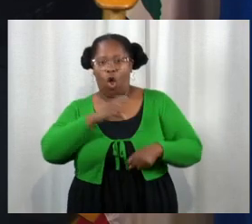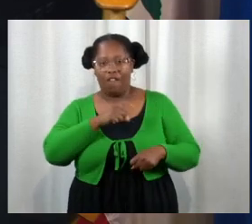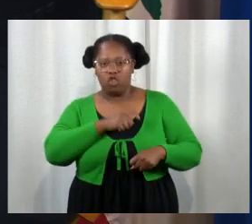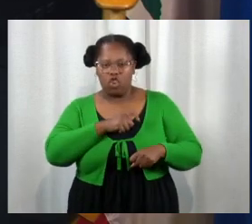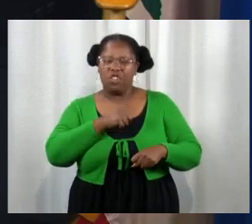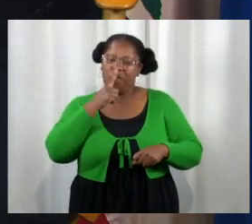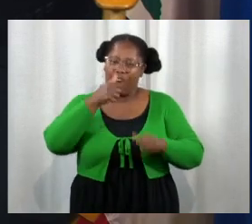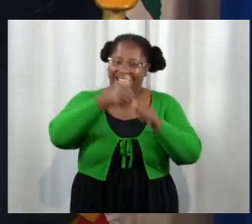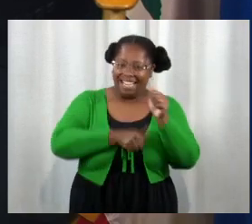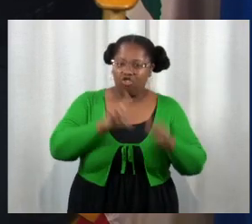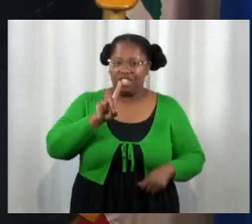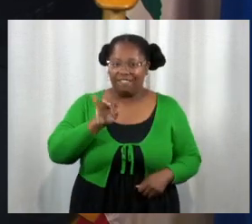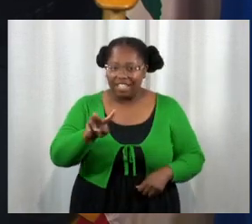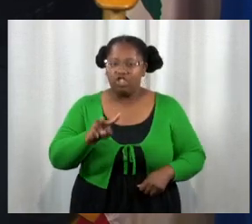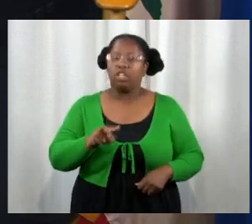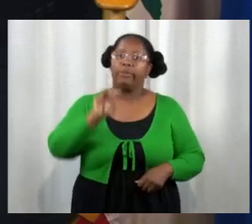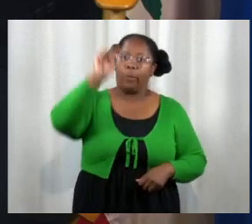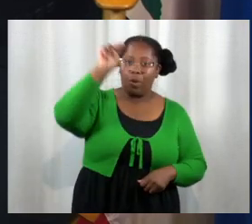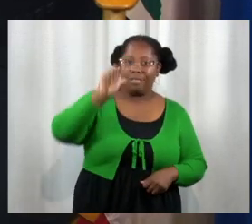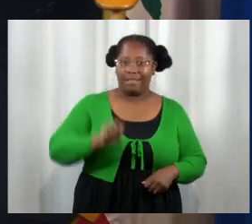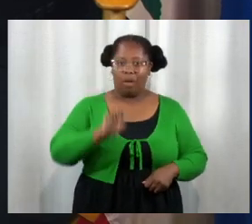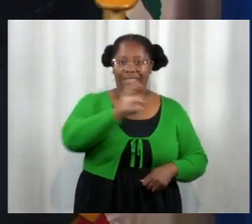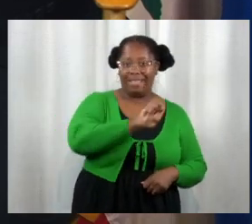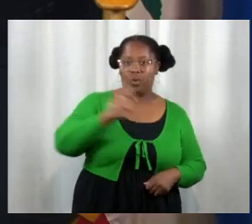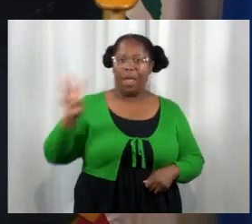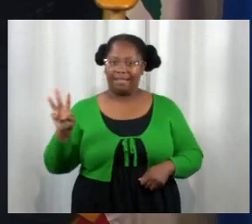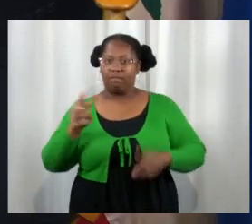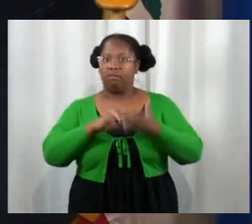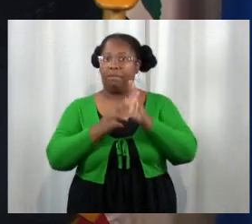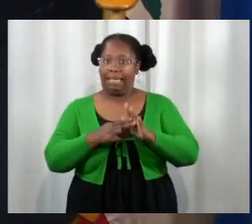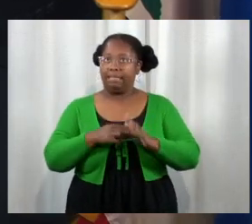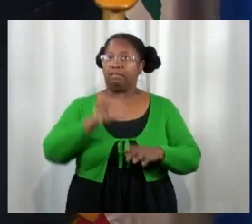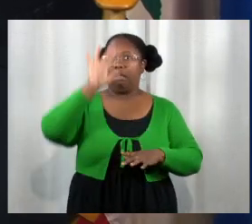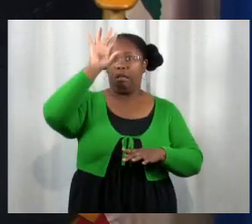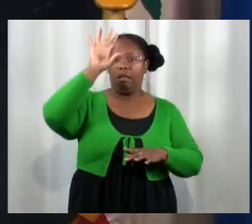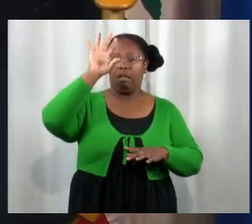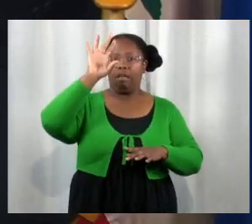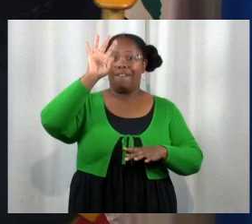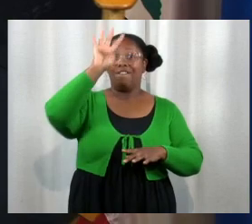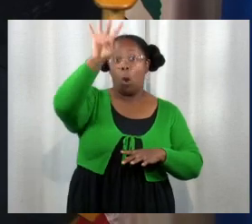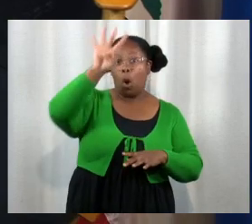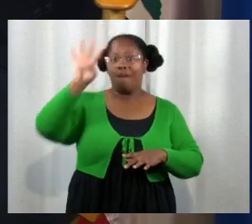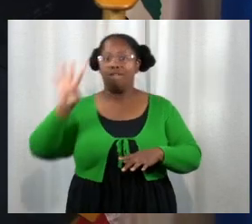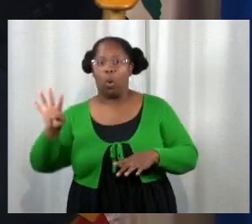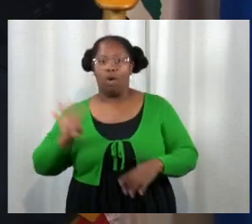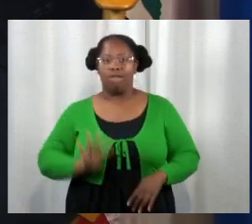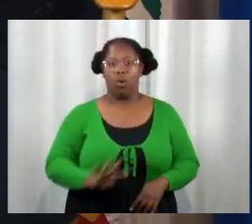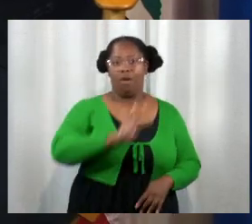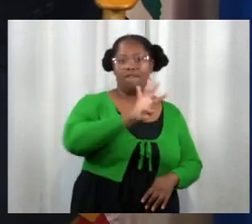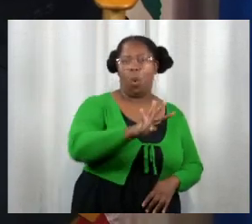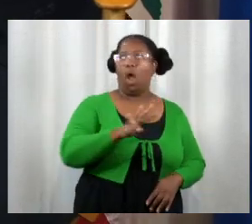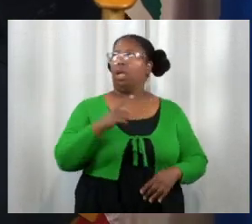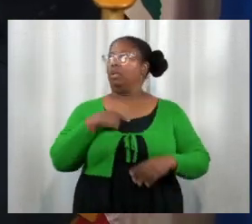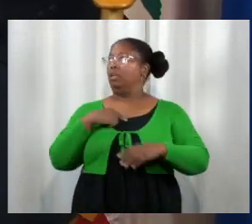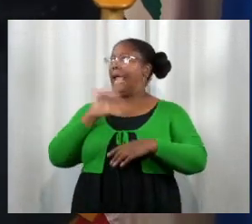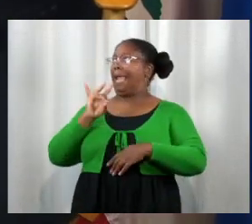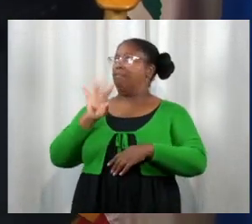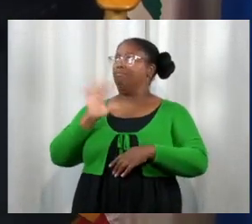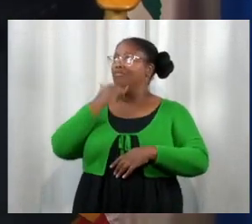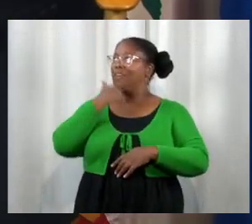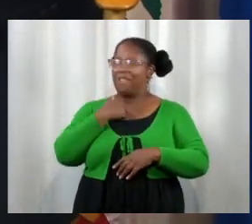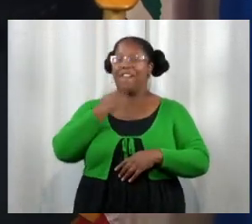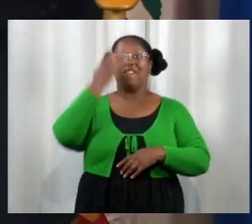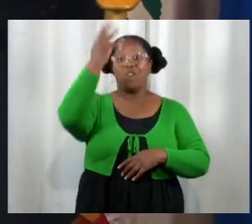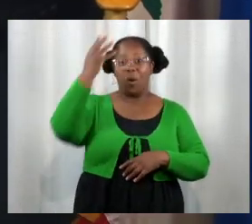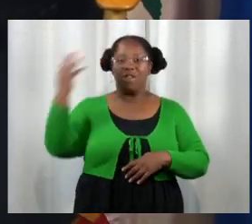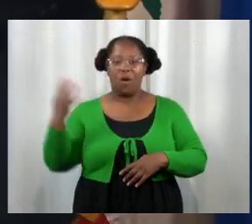division. So I have a total of 8 in each patrol division. I'm sorry, 4. Sorry, right. I do my math today. 4 in each